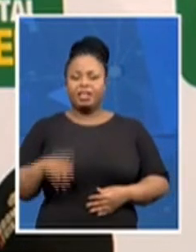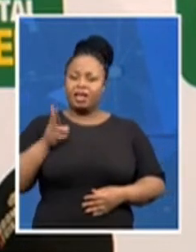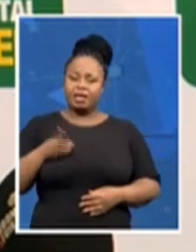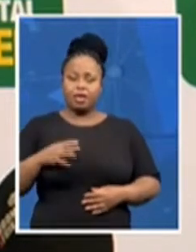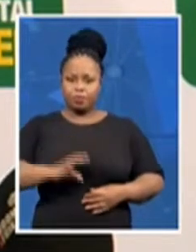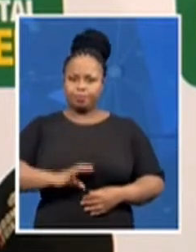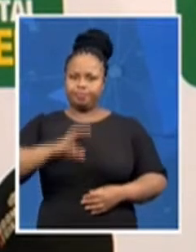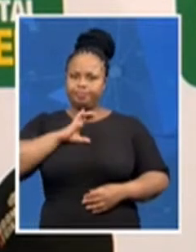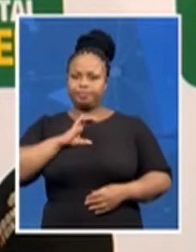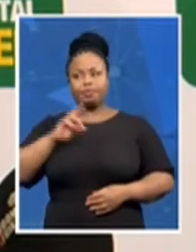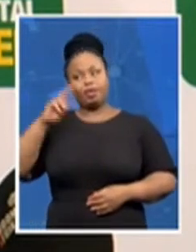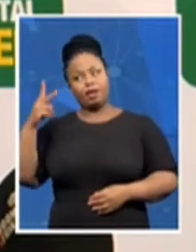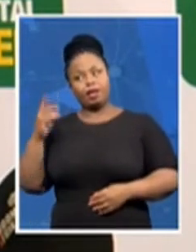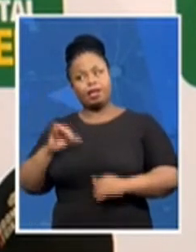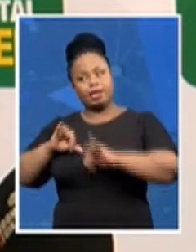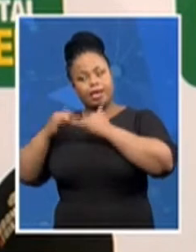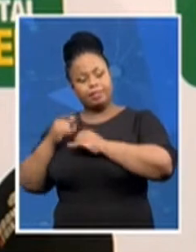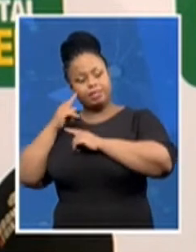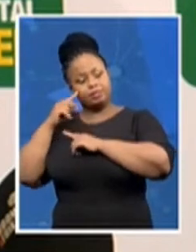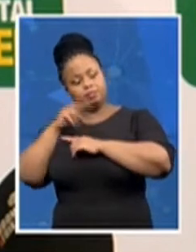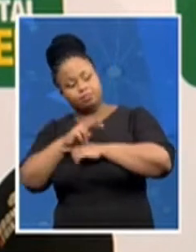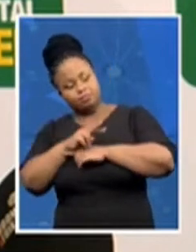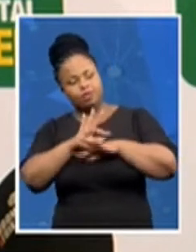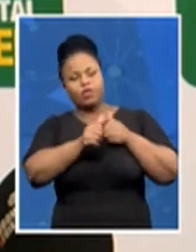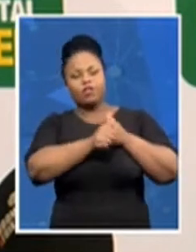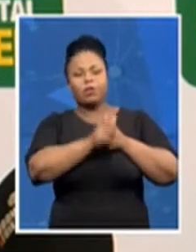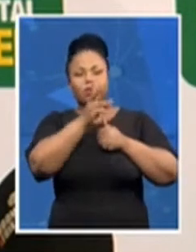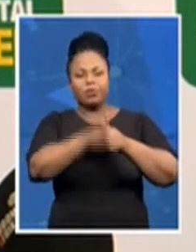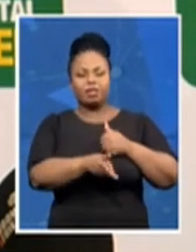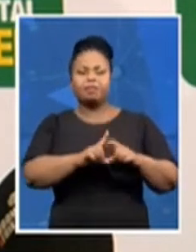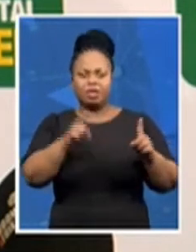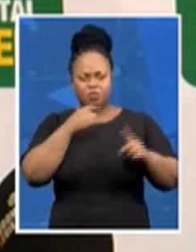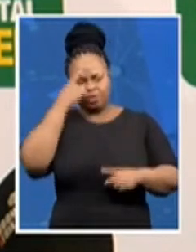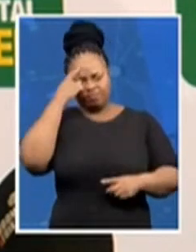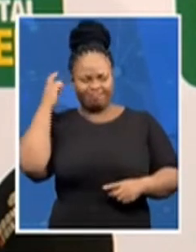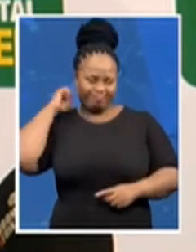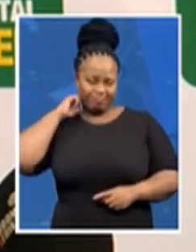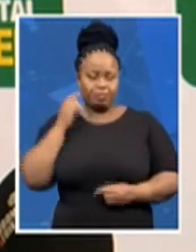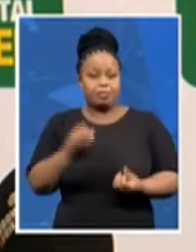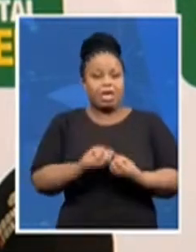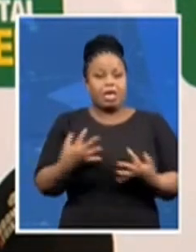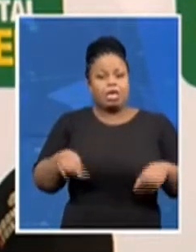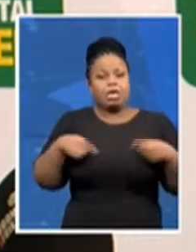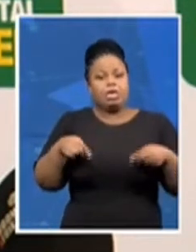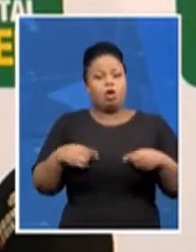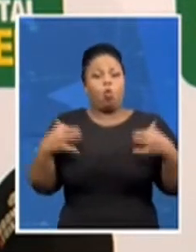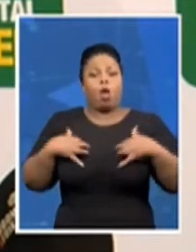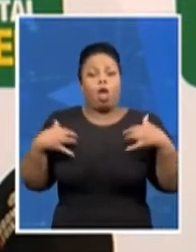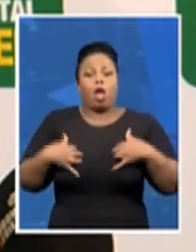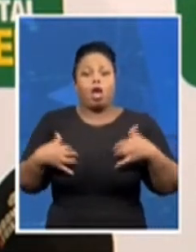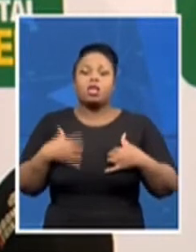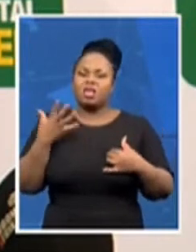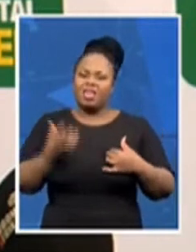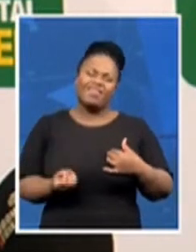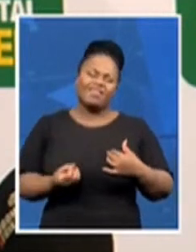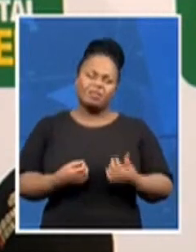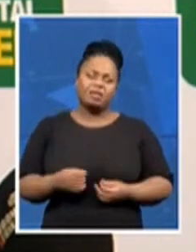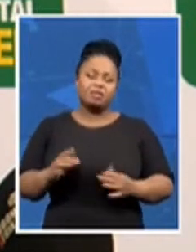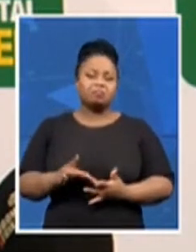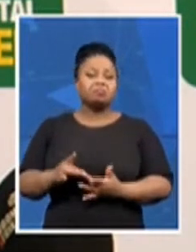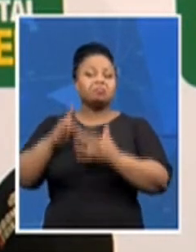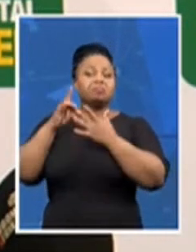however, mindful of the fear and overall anxiety that exists, especially in the retail sector. We